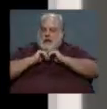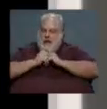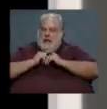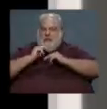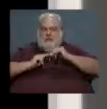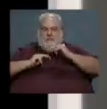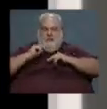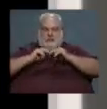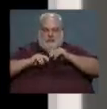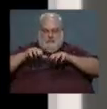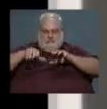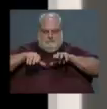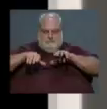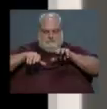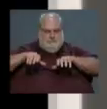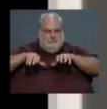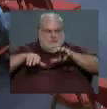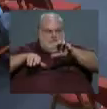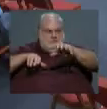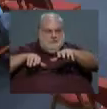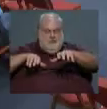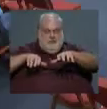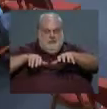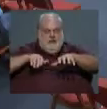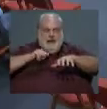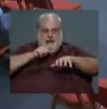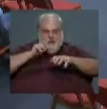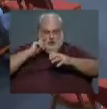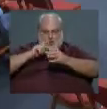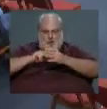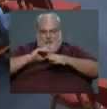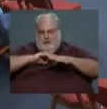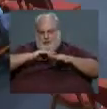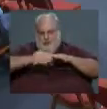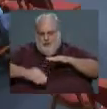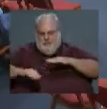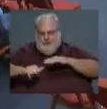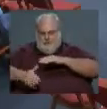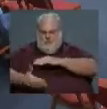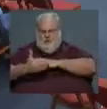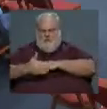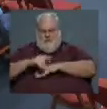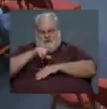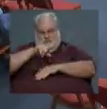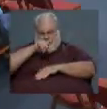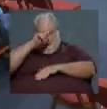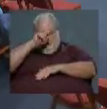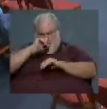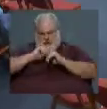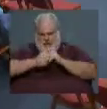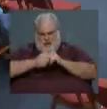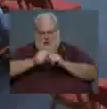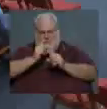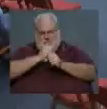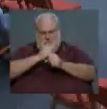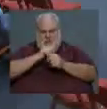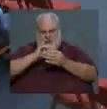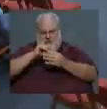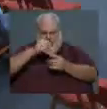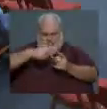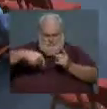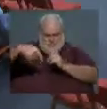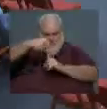because I did not notice there was that drop until this morning. I'm going, that's interesting. How do you make the circulation through